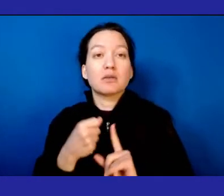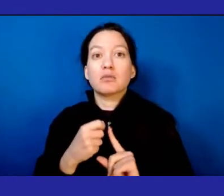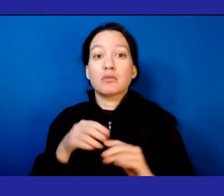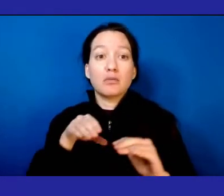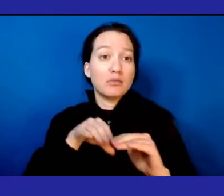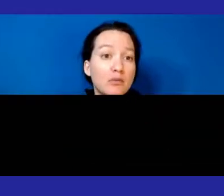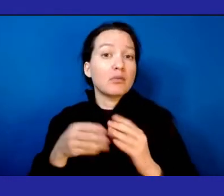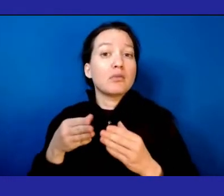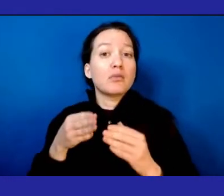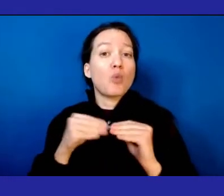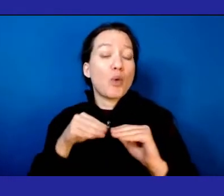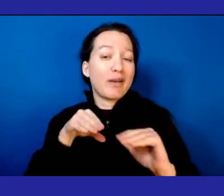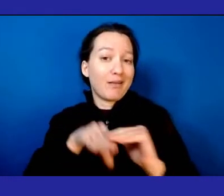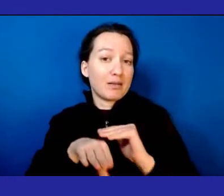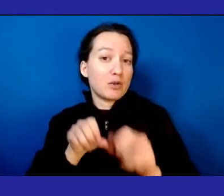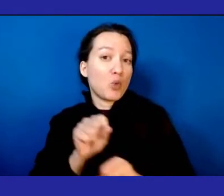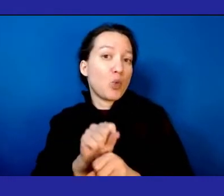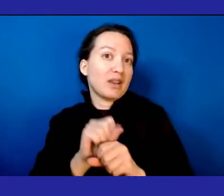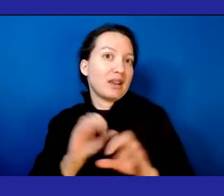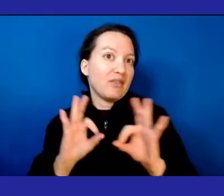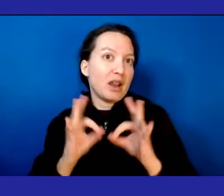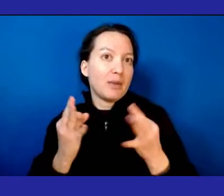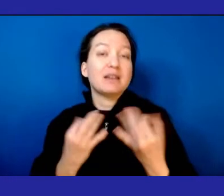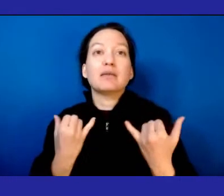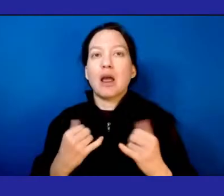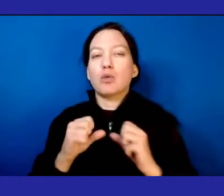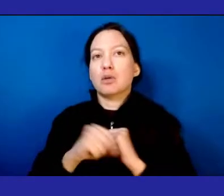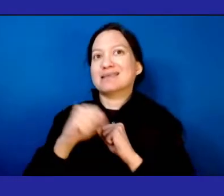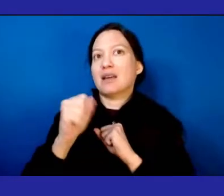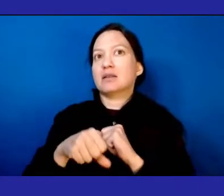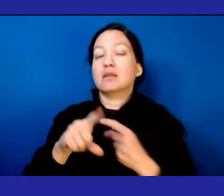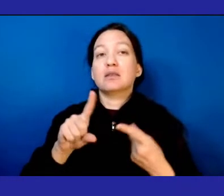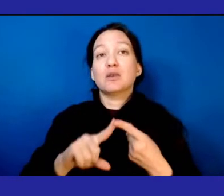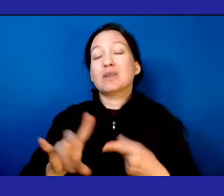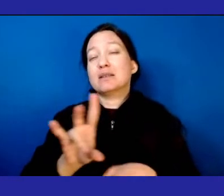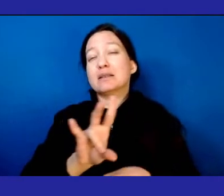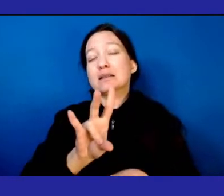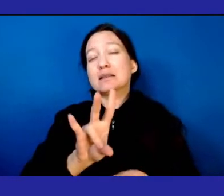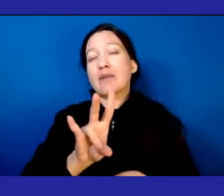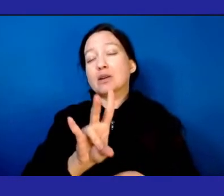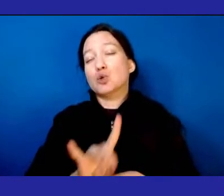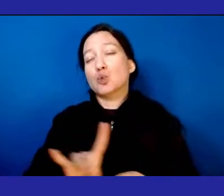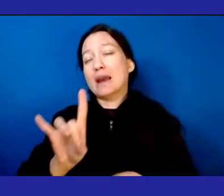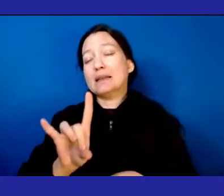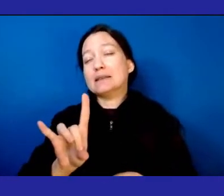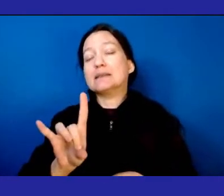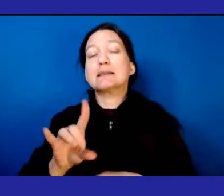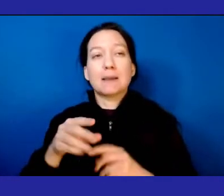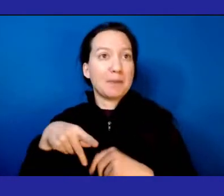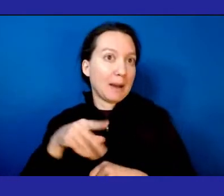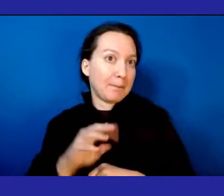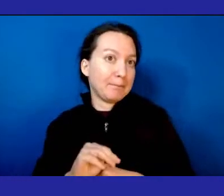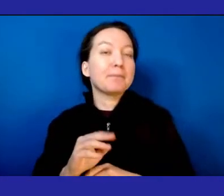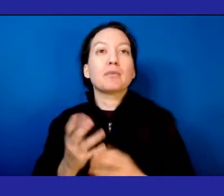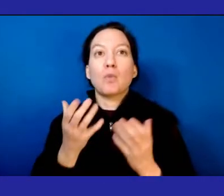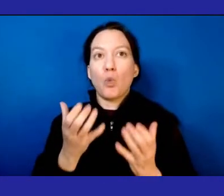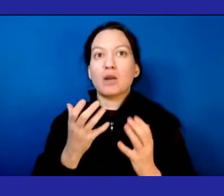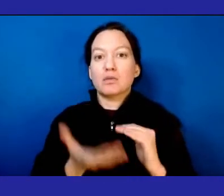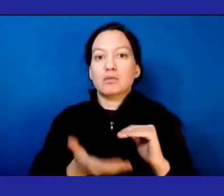access for working families. That's now extended to 7 to 8 p.m. And they're looking to do